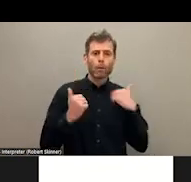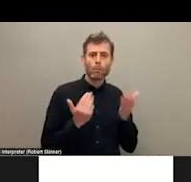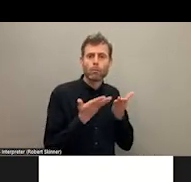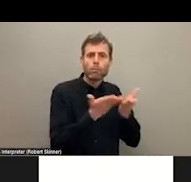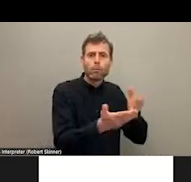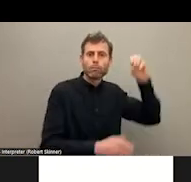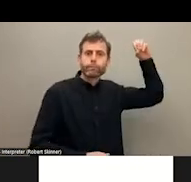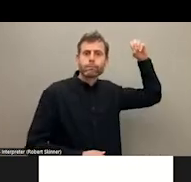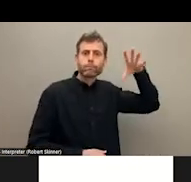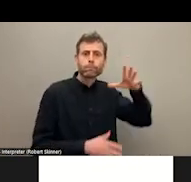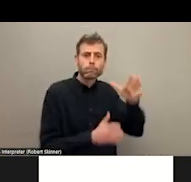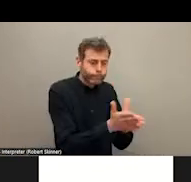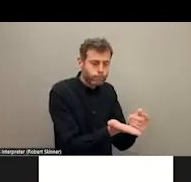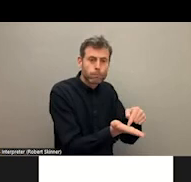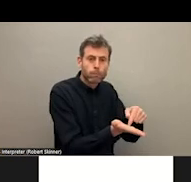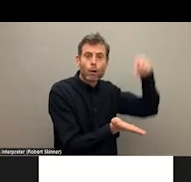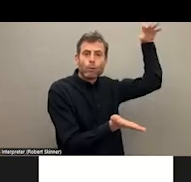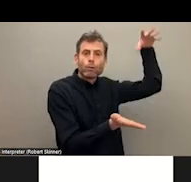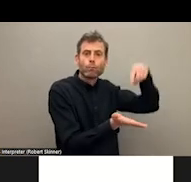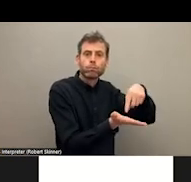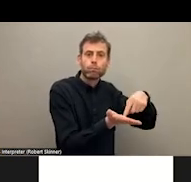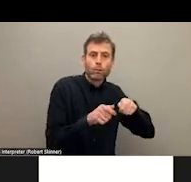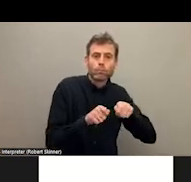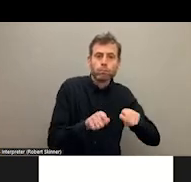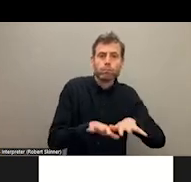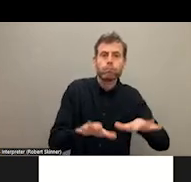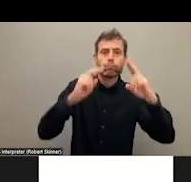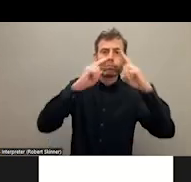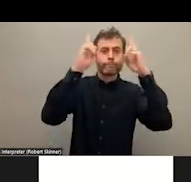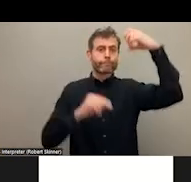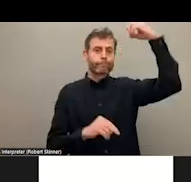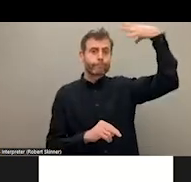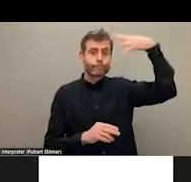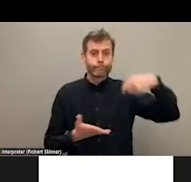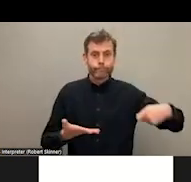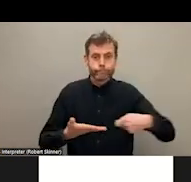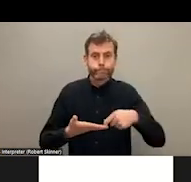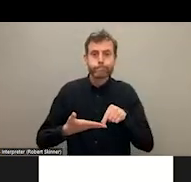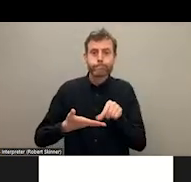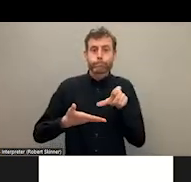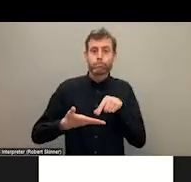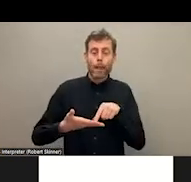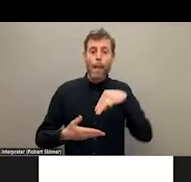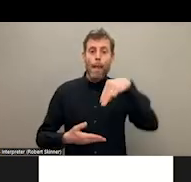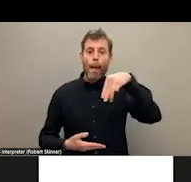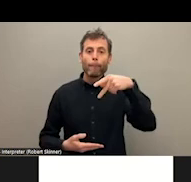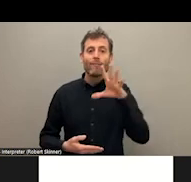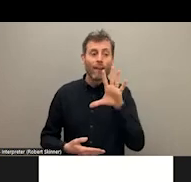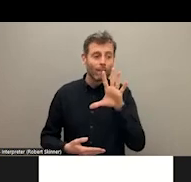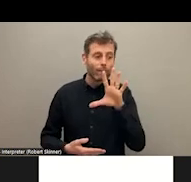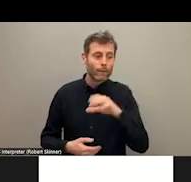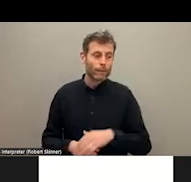use. So we have put solar charger on this MP5. We have 3,000 hours